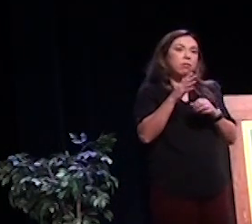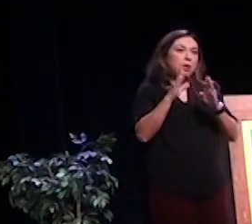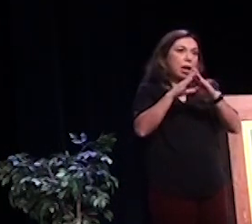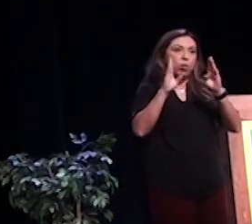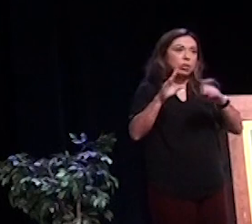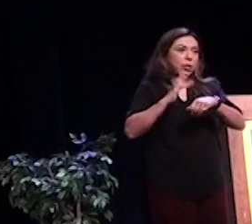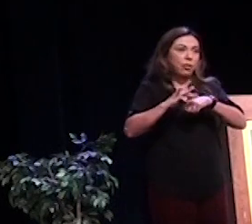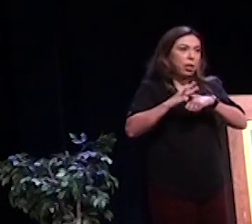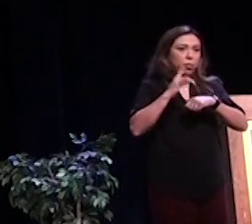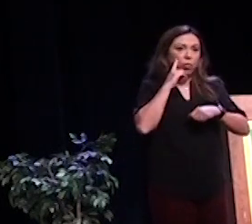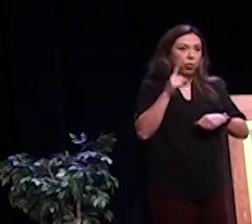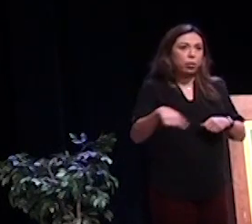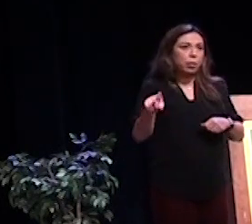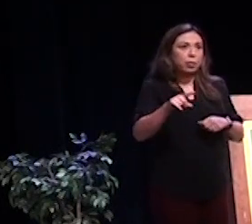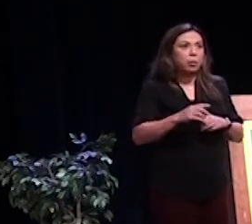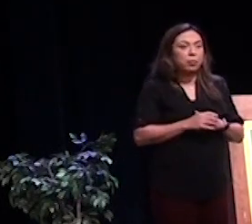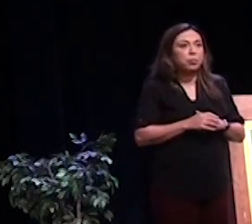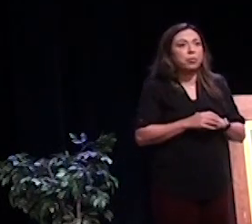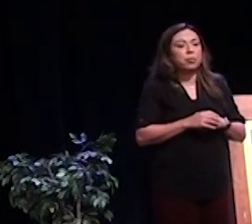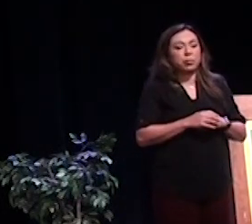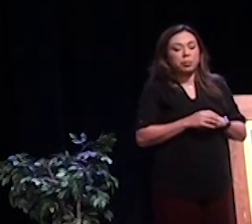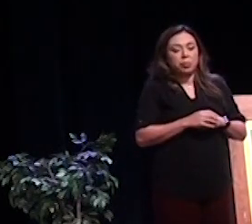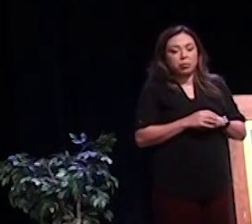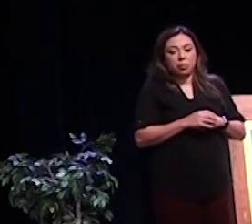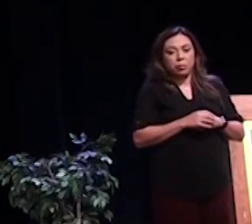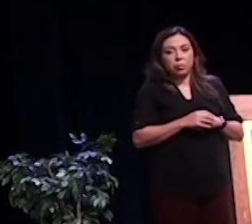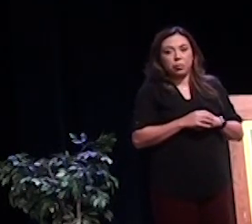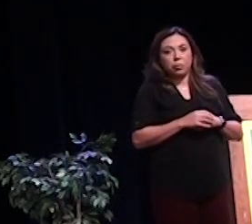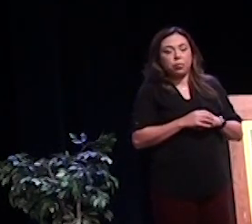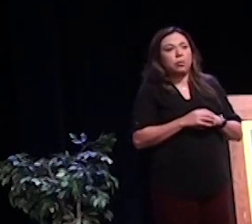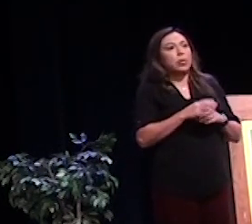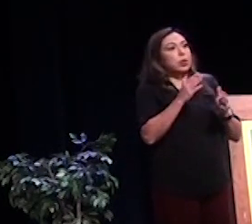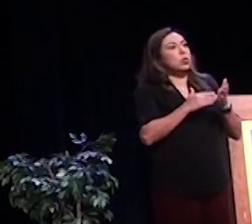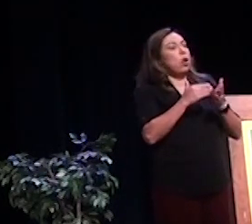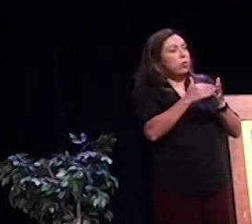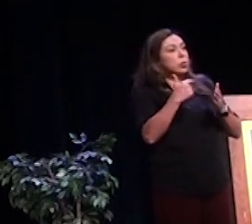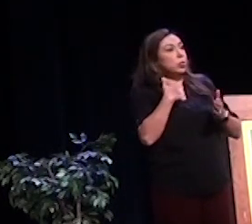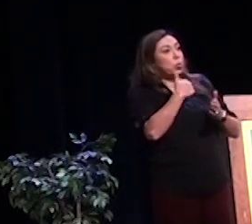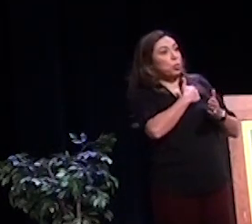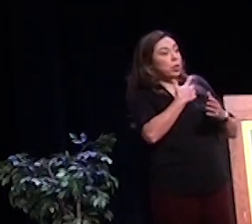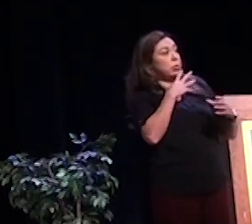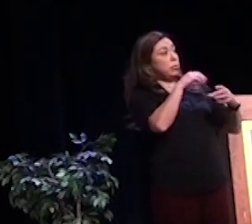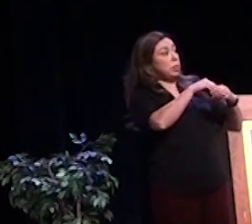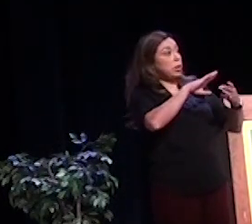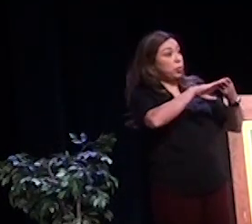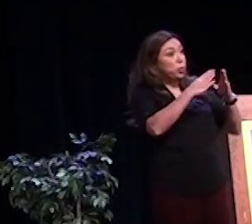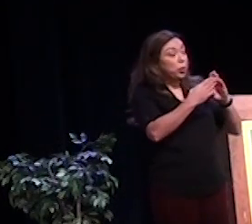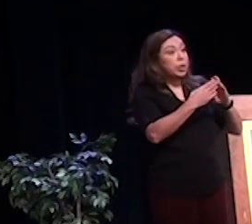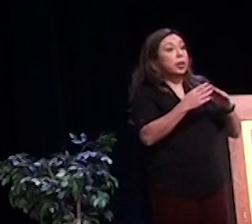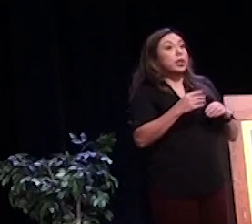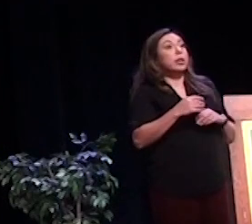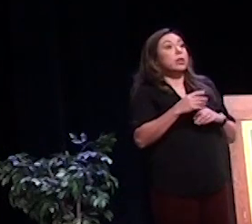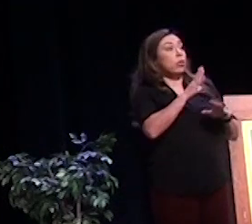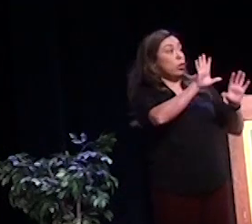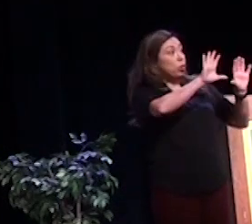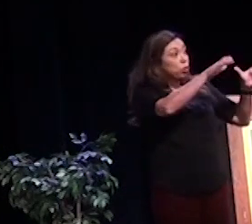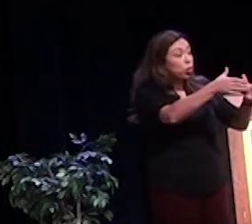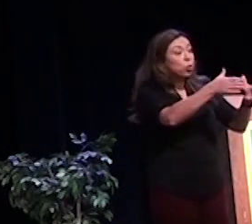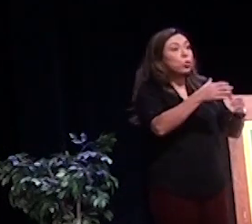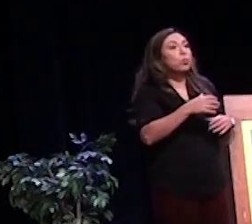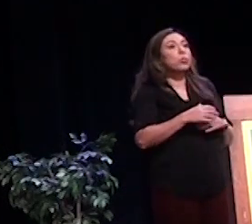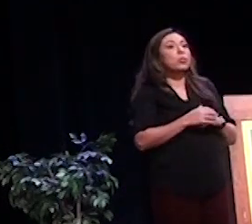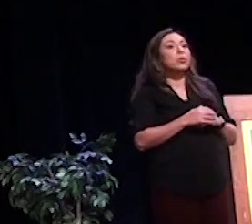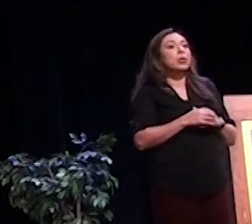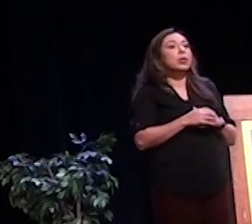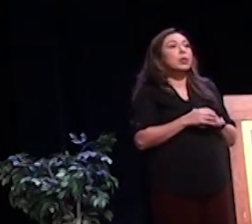So, it's oftentimes when we come into a community and we organize a resident group, there's often a